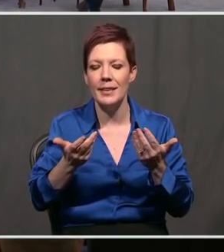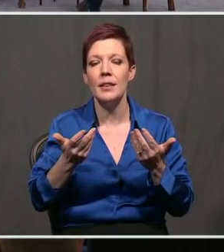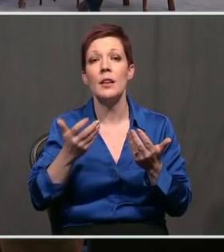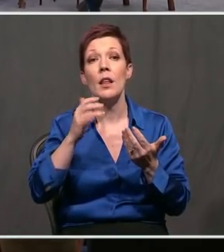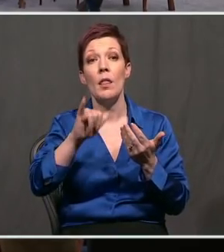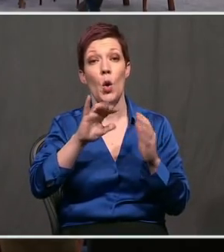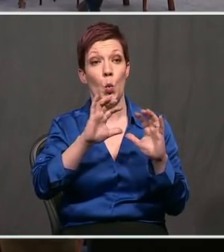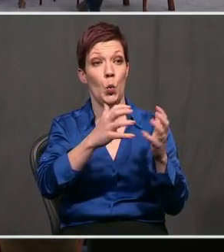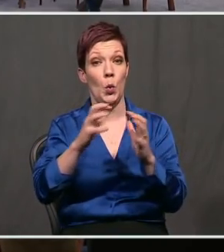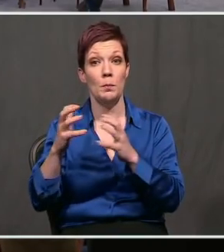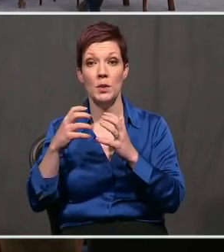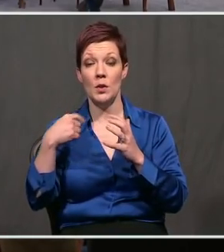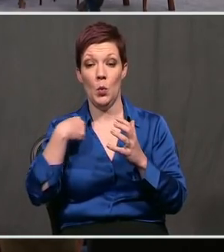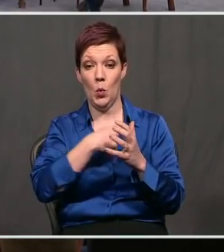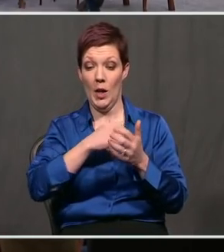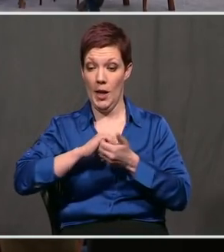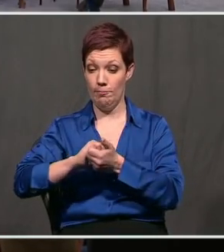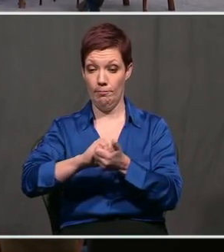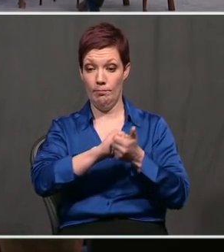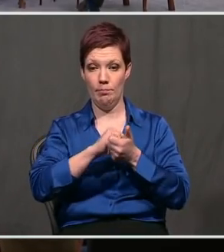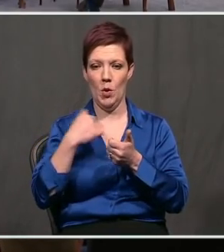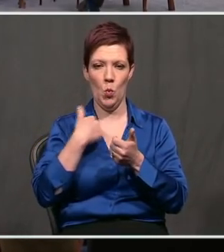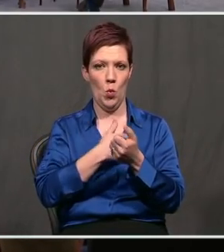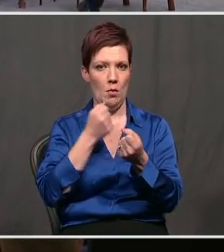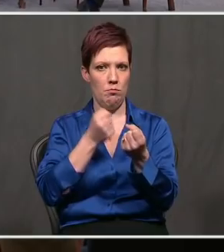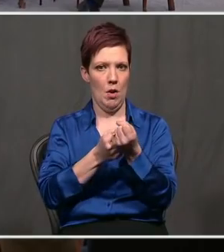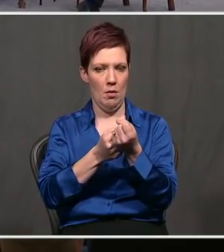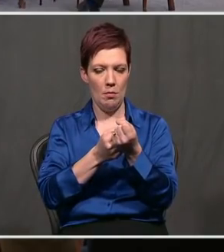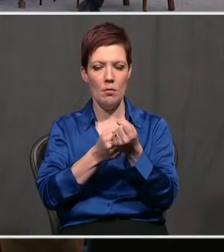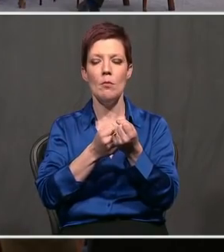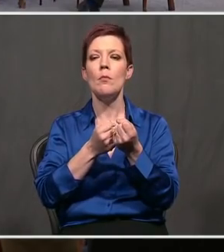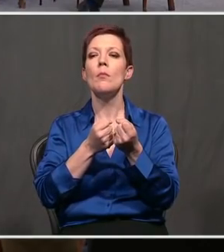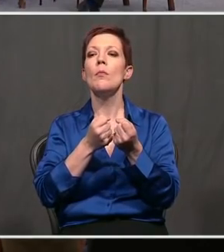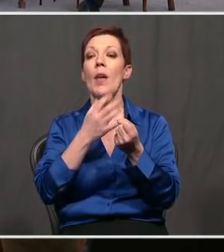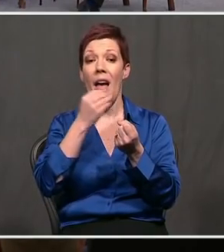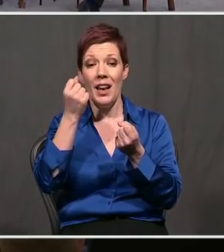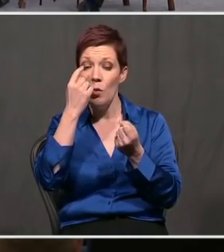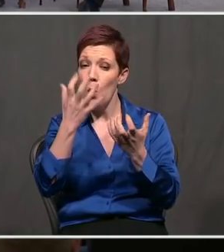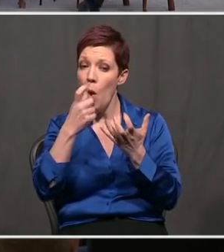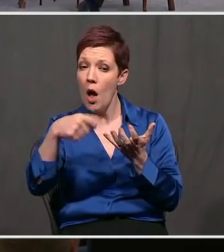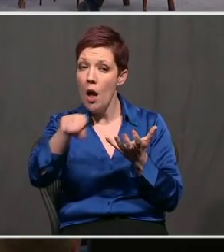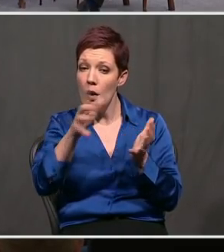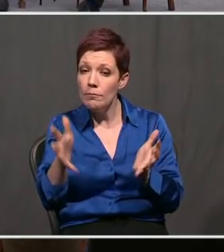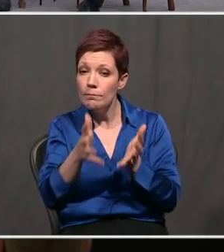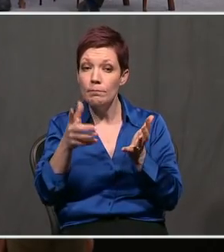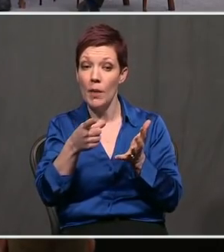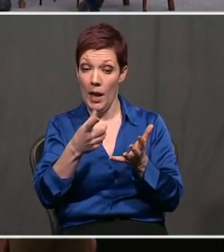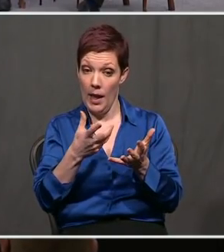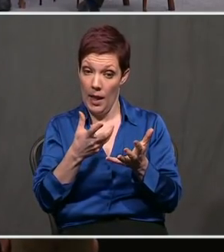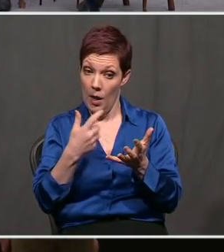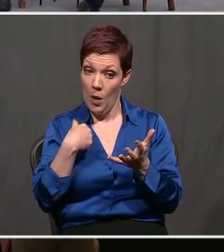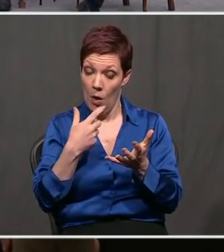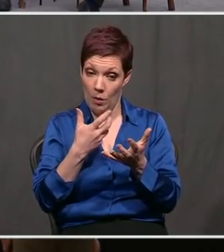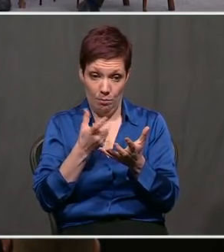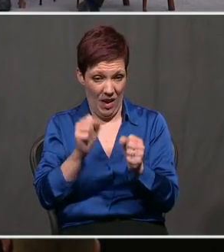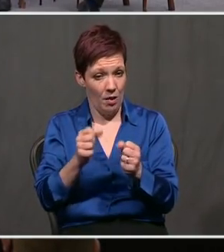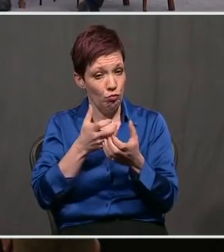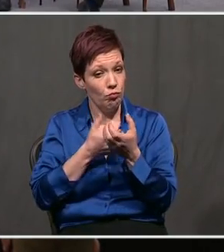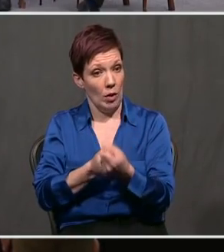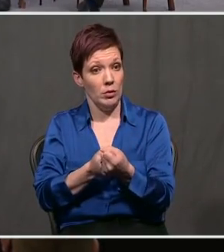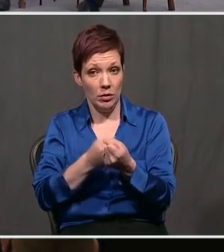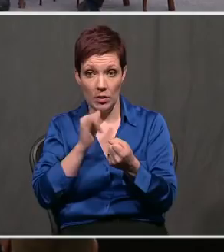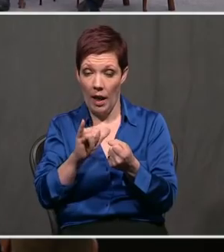to promote the confidence of the people of Louisiana that this is going to be a safe and effective vaccination that they're